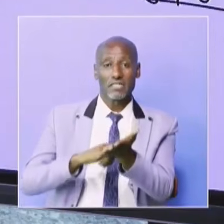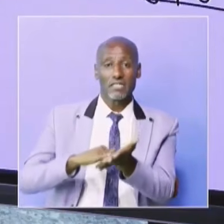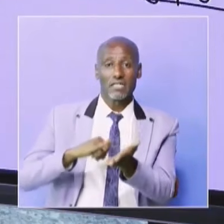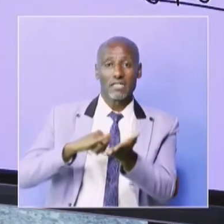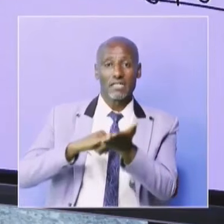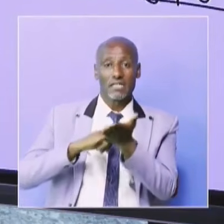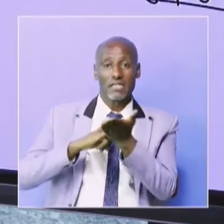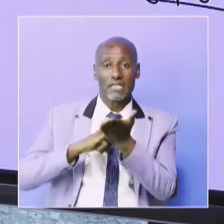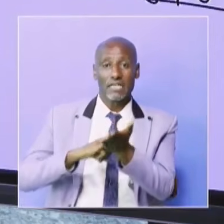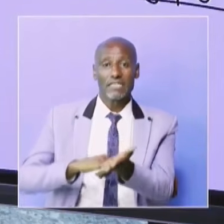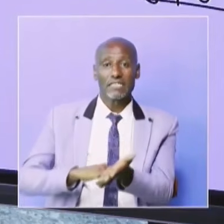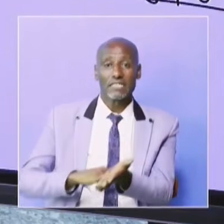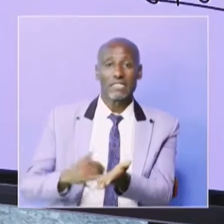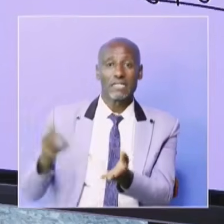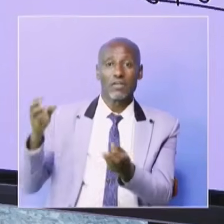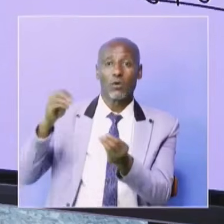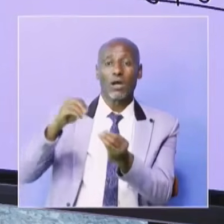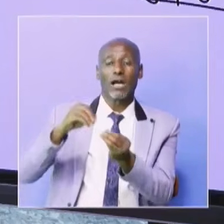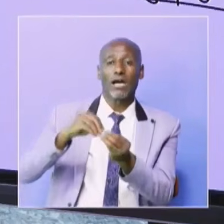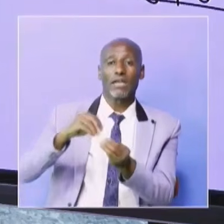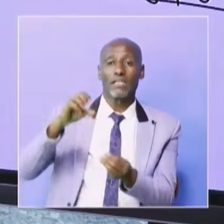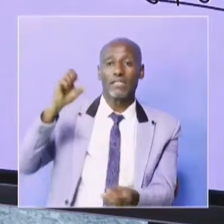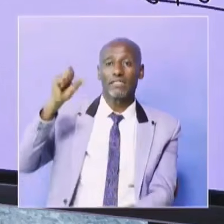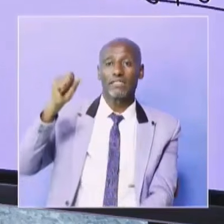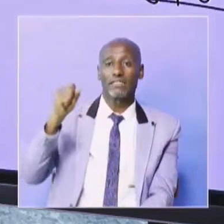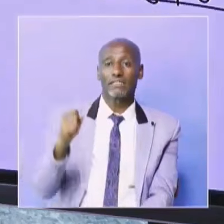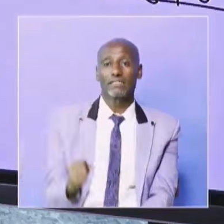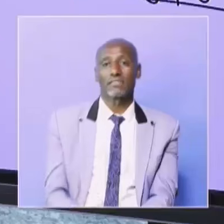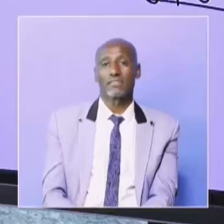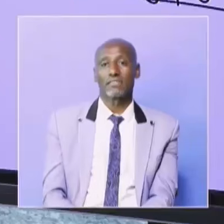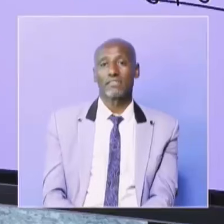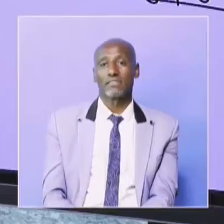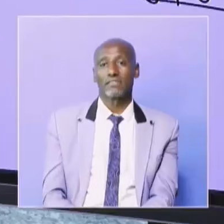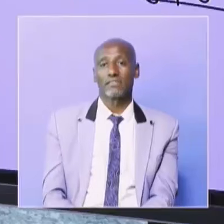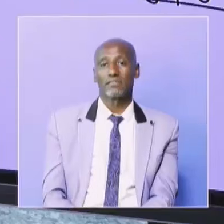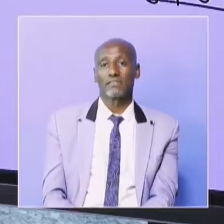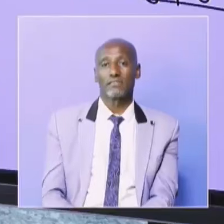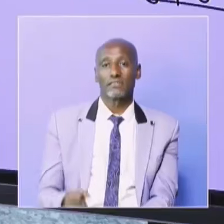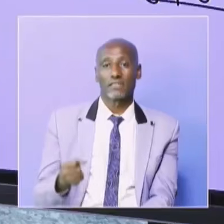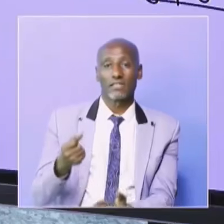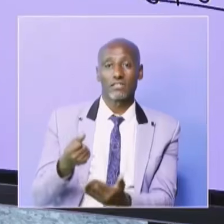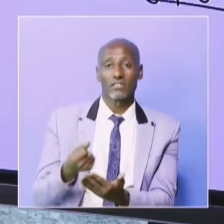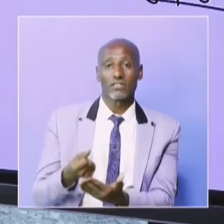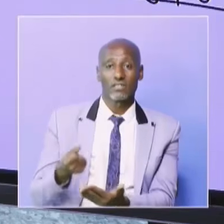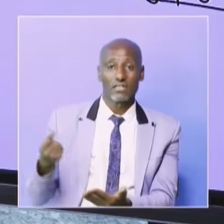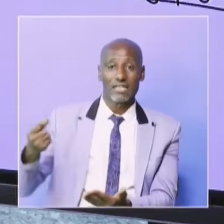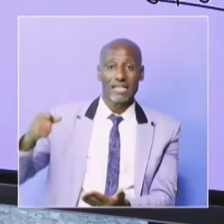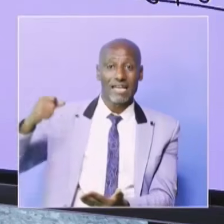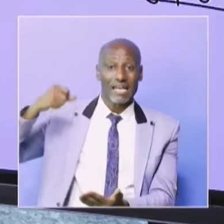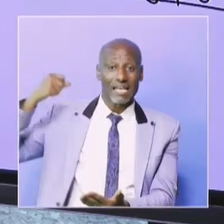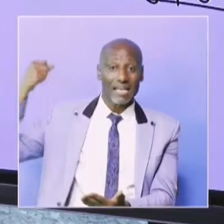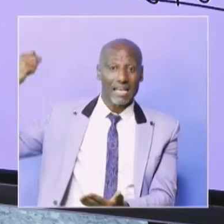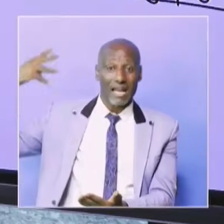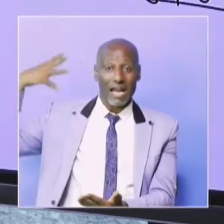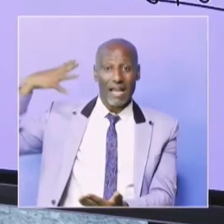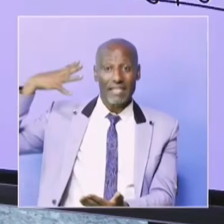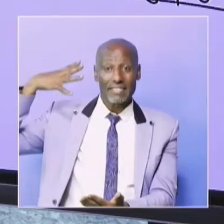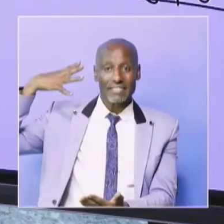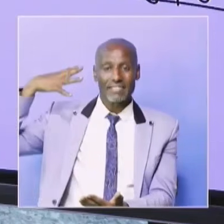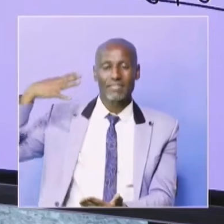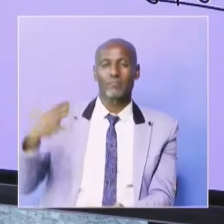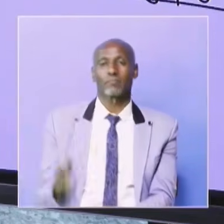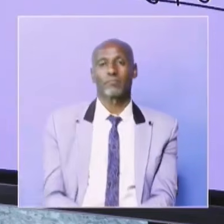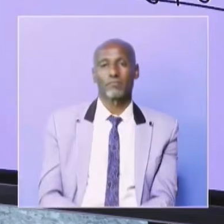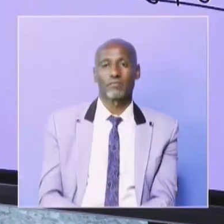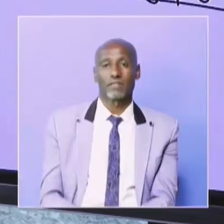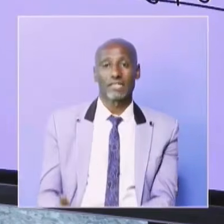it needs to add S. So, the sun, instead of rise, rises. The sun,